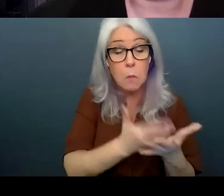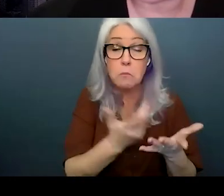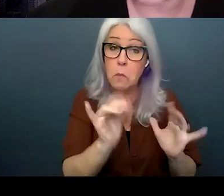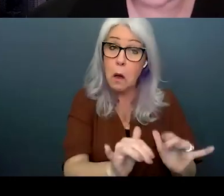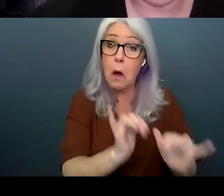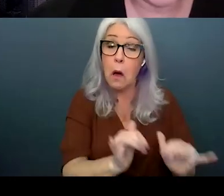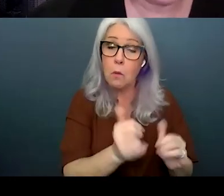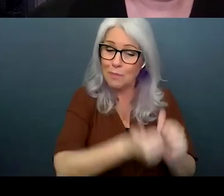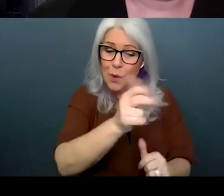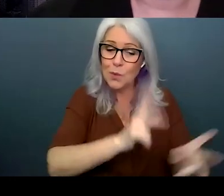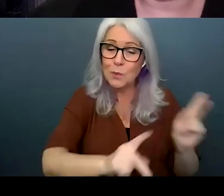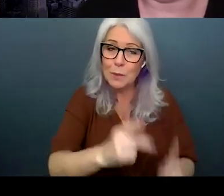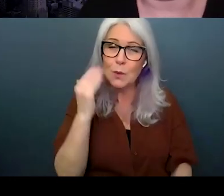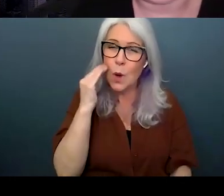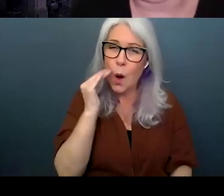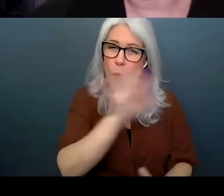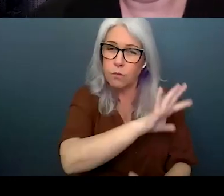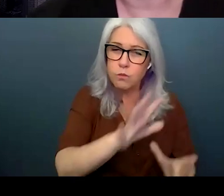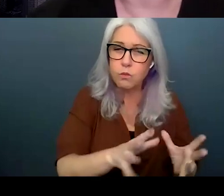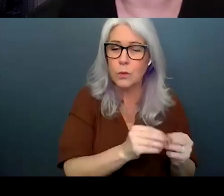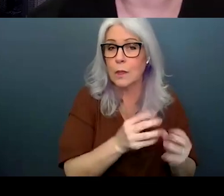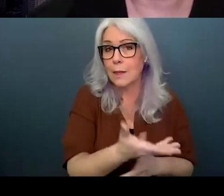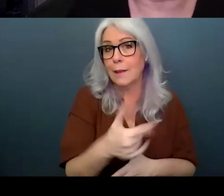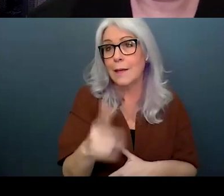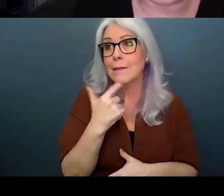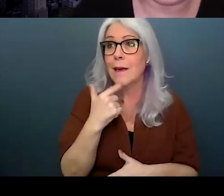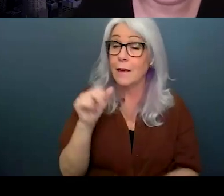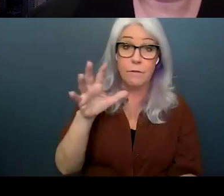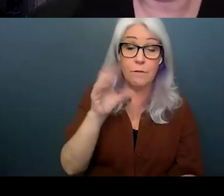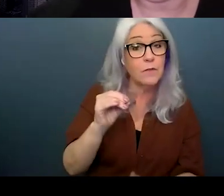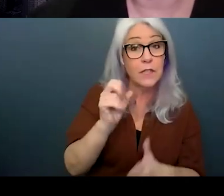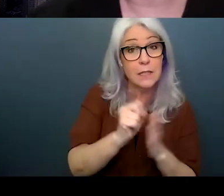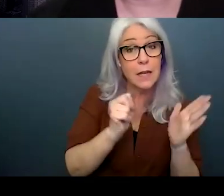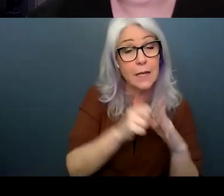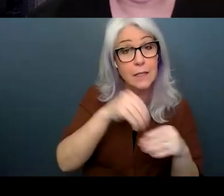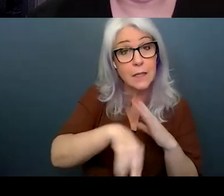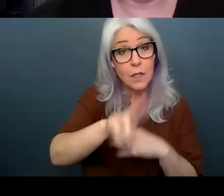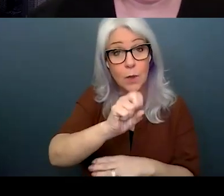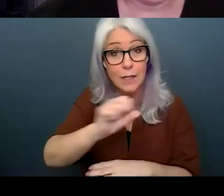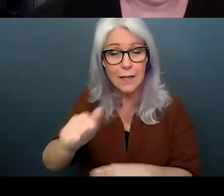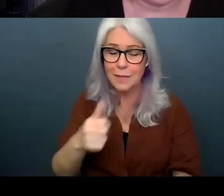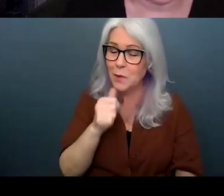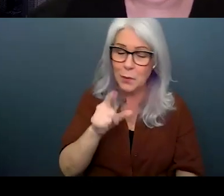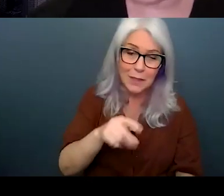most people would know them. For example, if you say there are 50 states in the United States, you don't need to cite